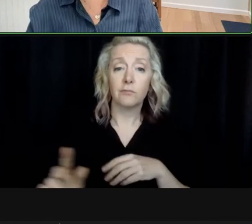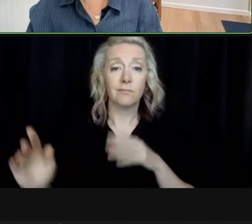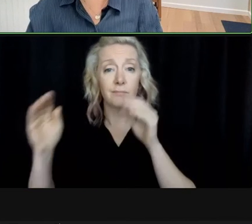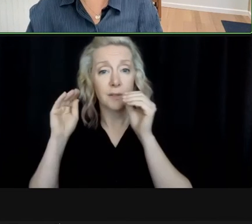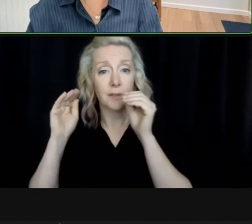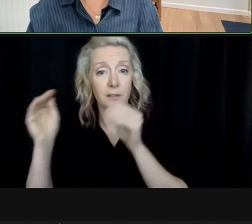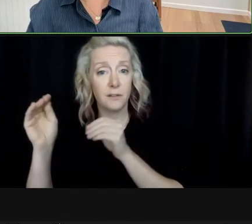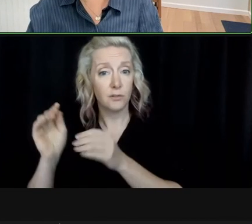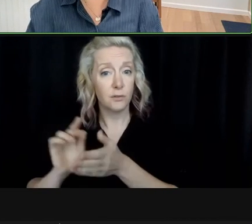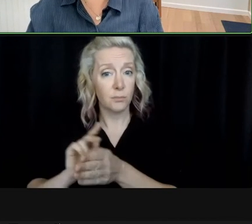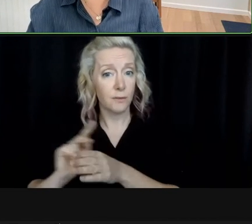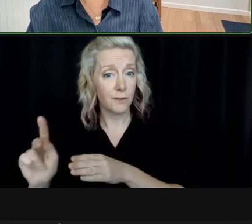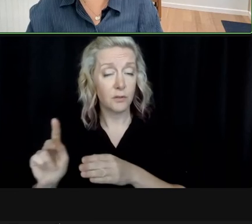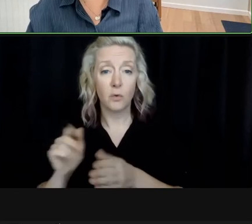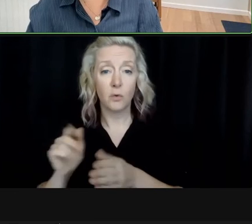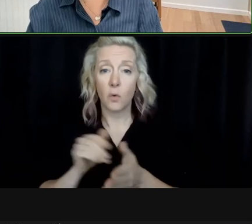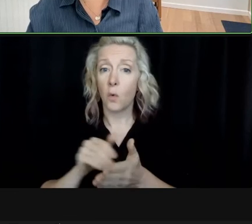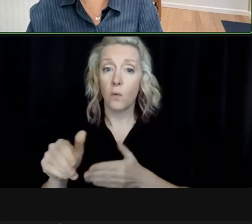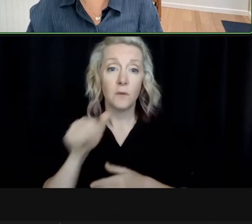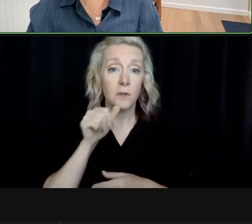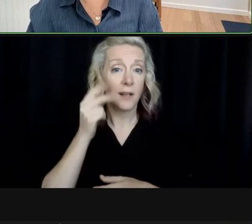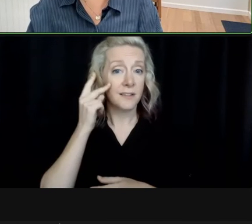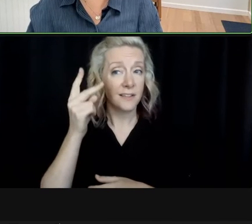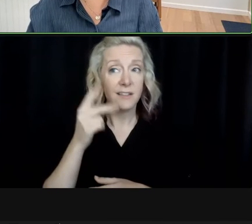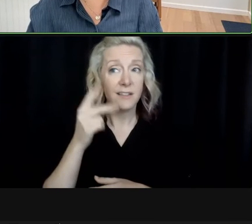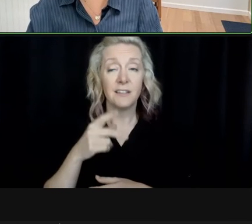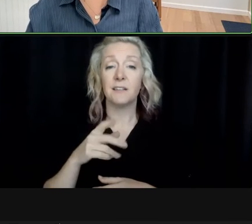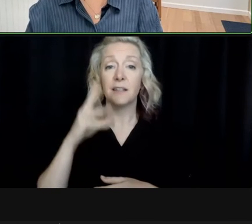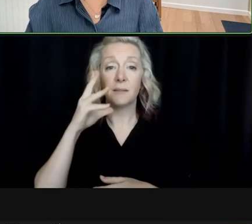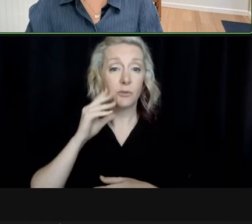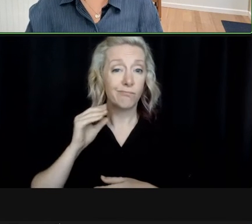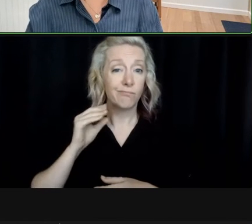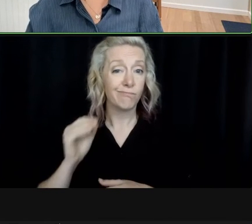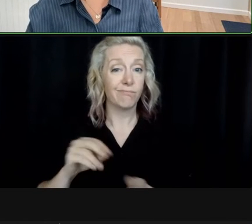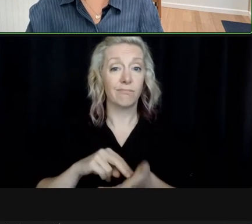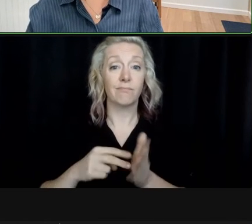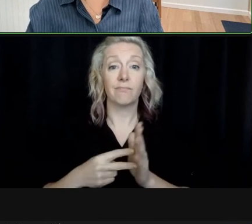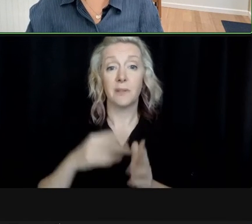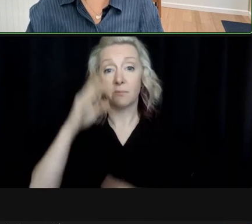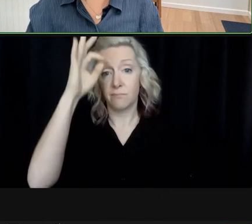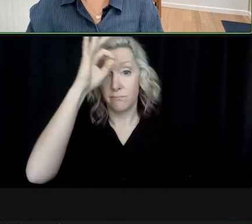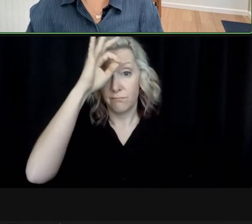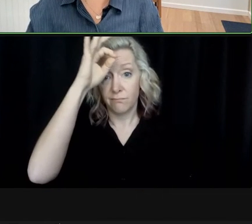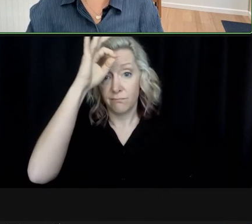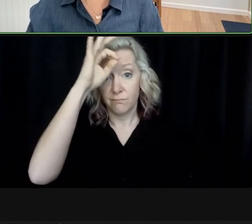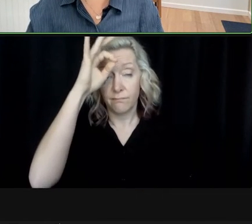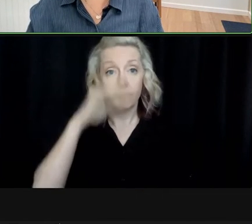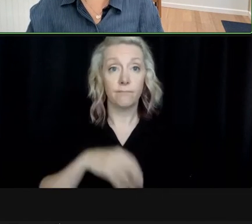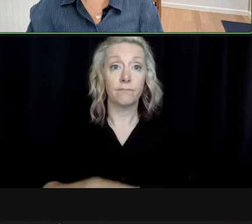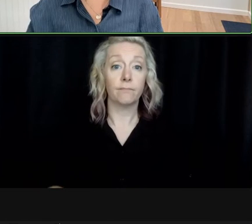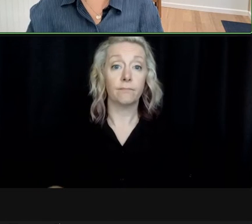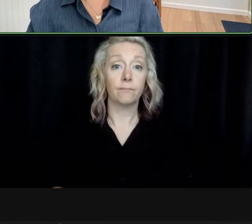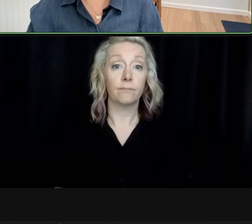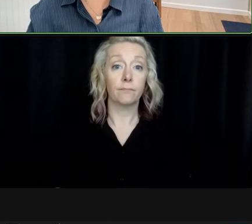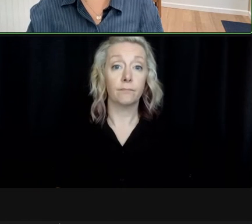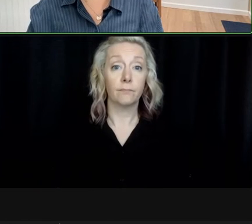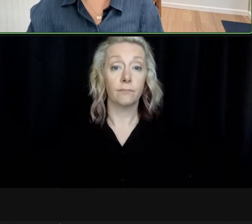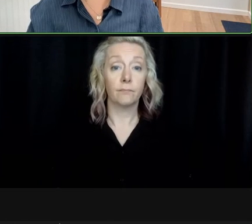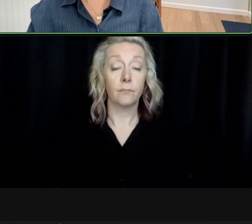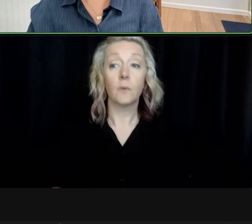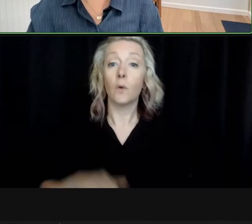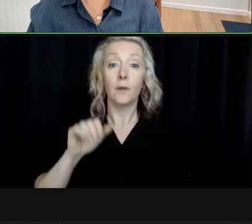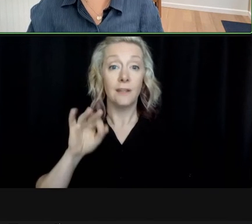about this. Very low incidence. They might not have had the experience. So we, families and educators that do